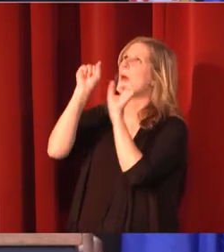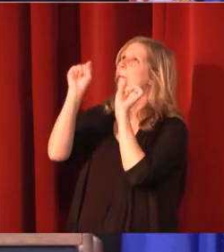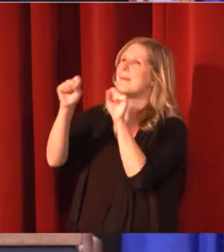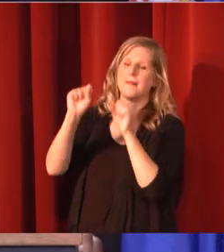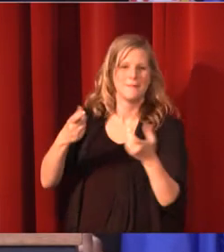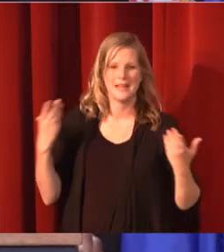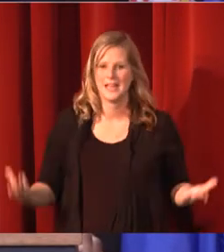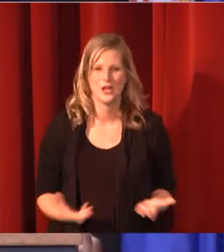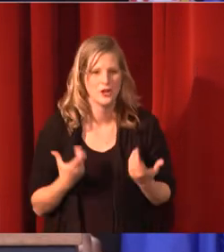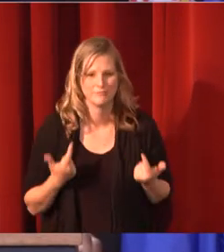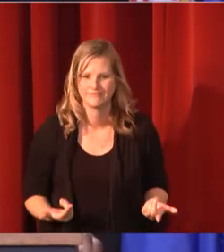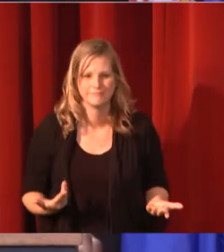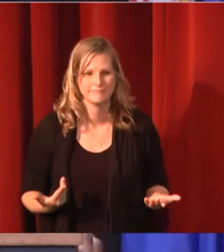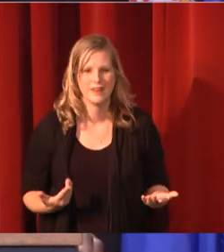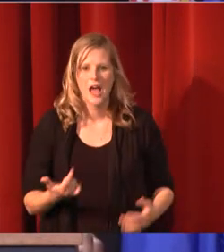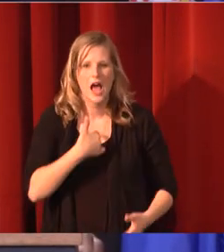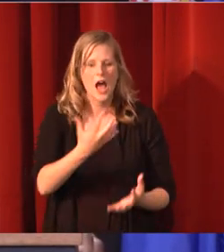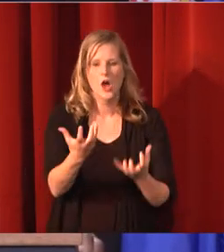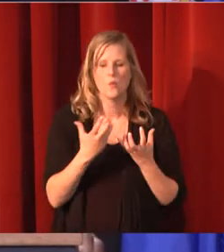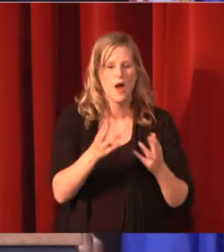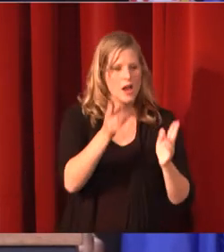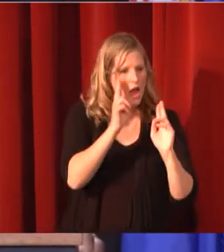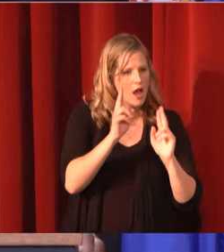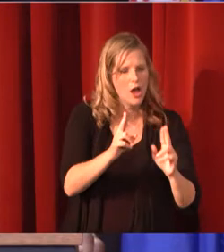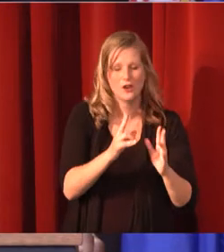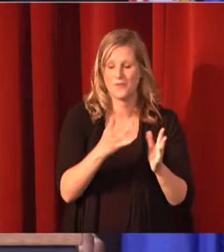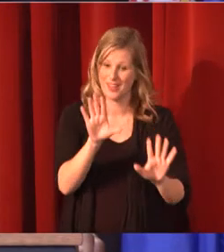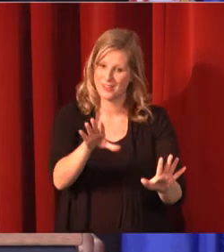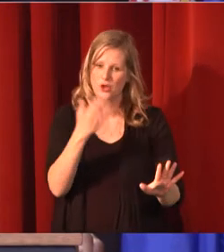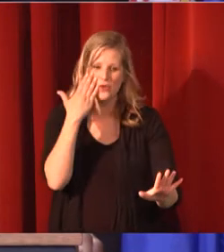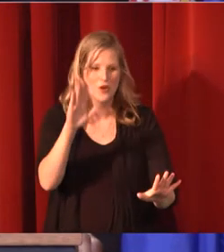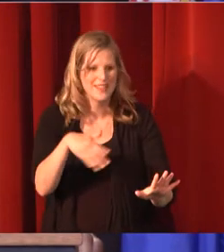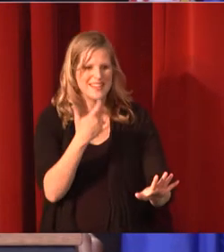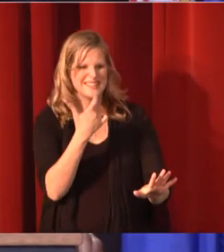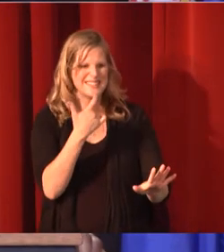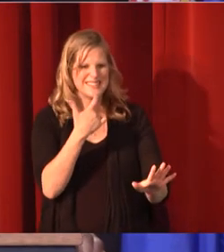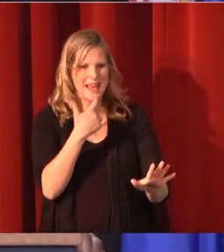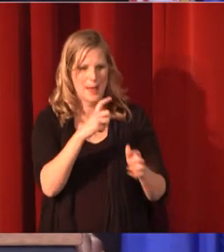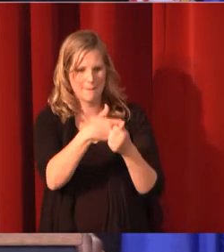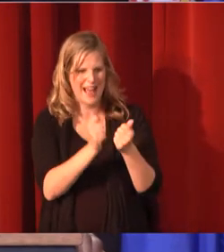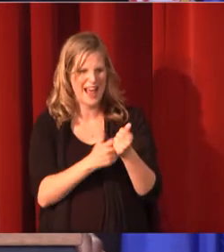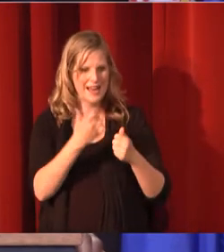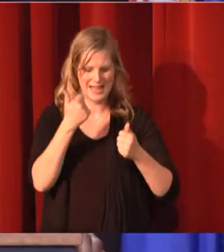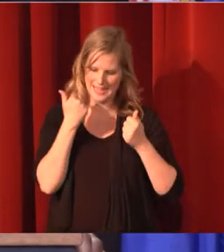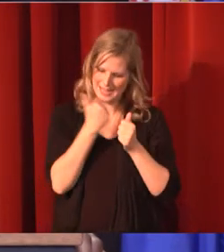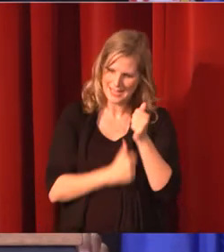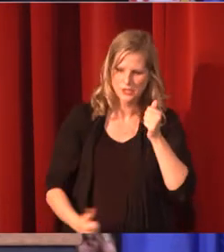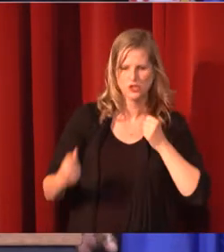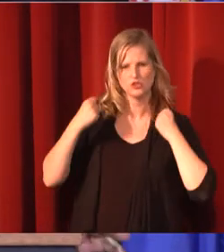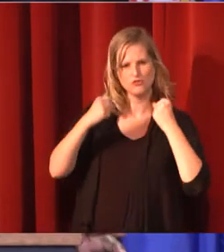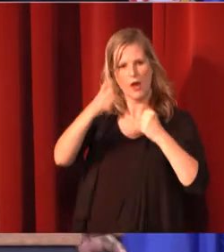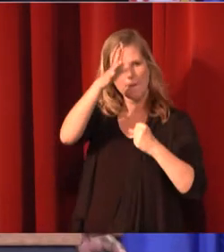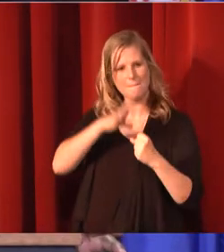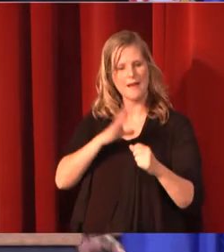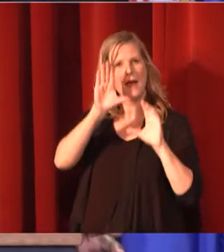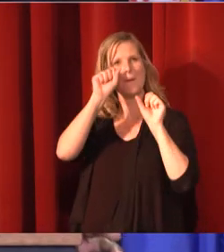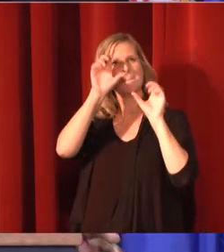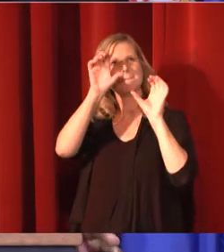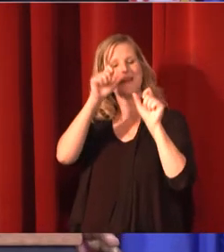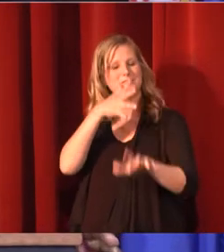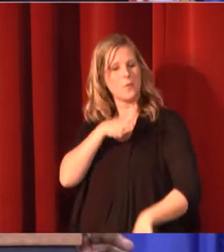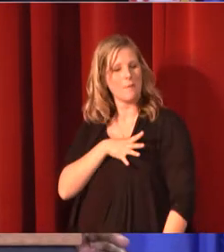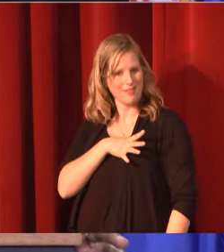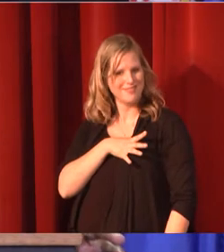right here I want to give honor you know they say that behind every strong man is an amazing woman